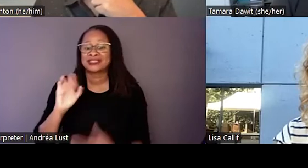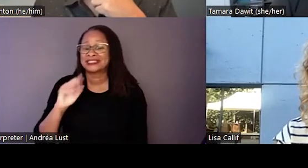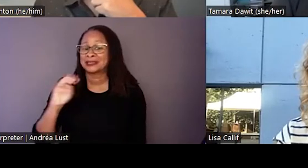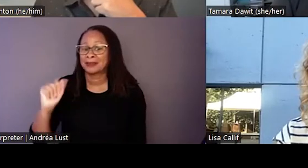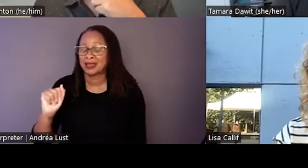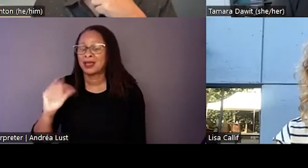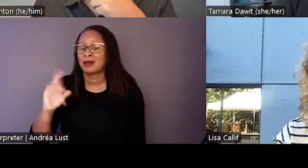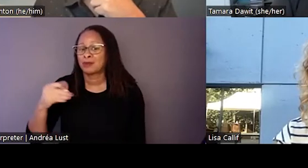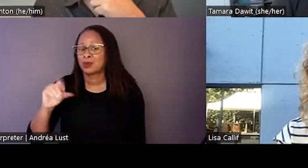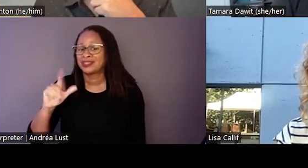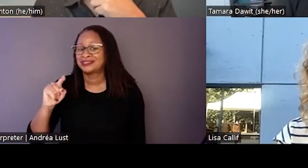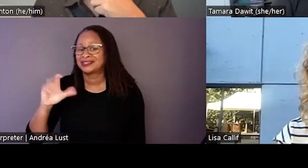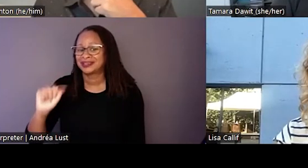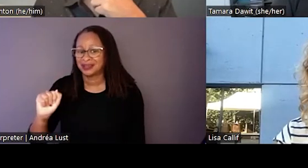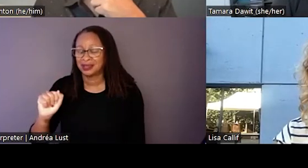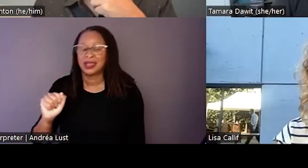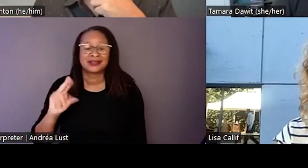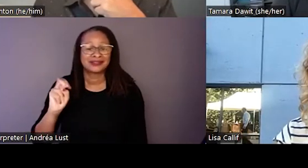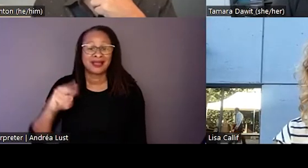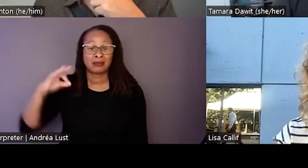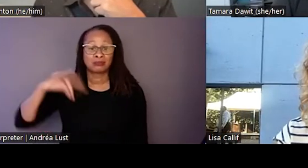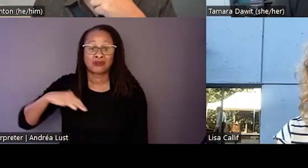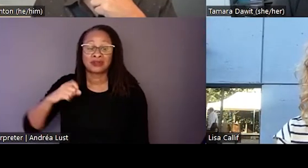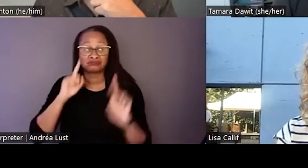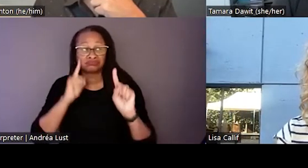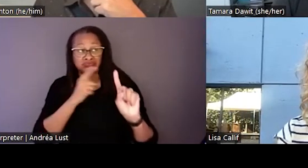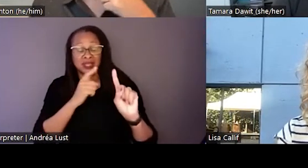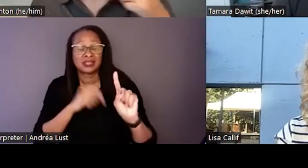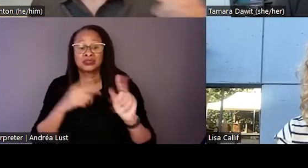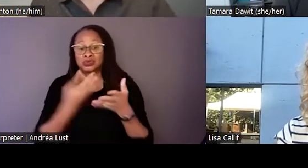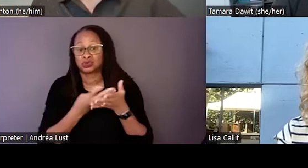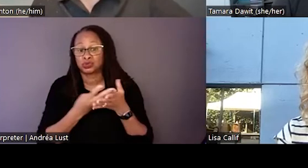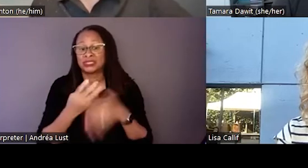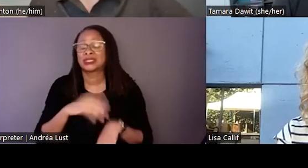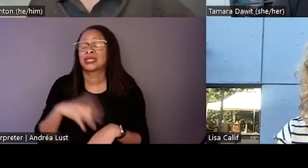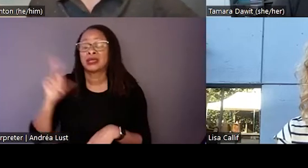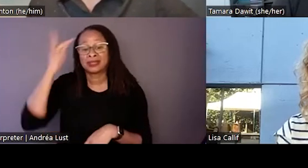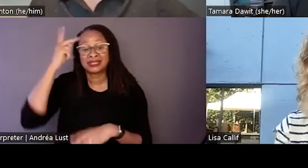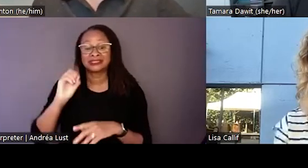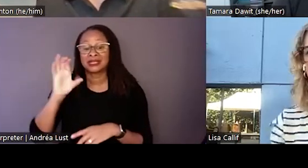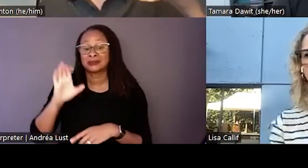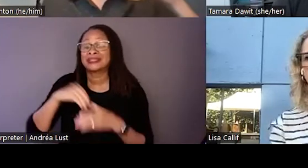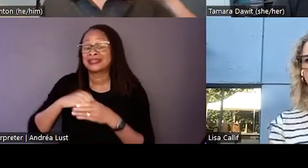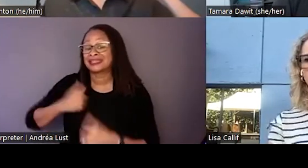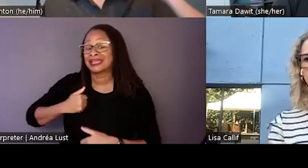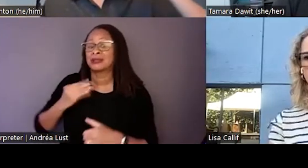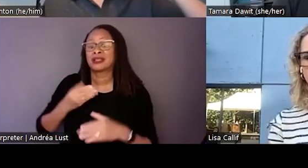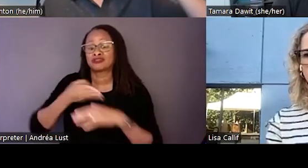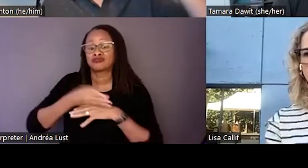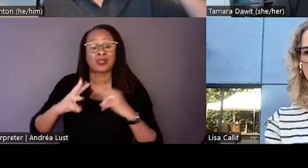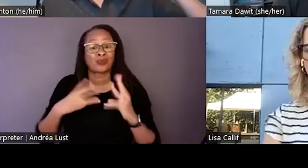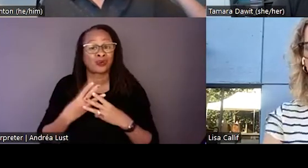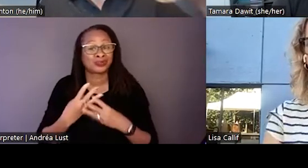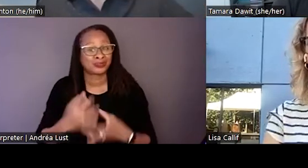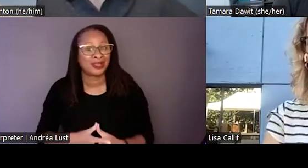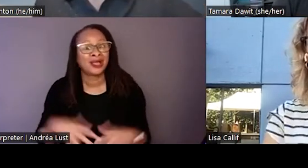nonprofit organization dedicated to screening political documentaries in Canada and around the world.